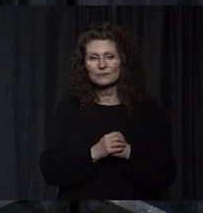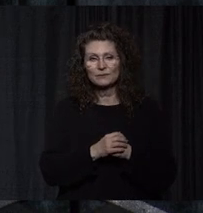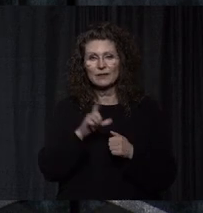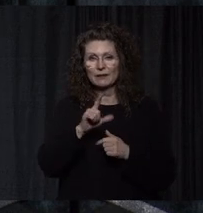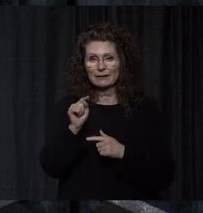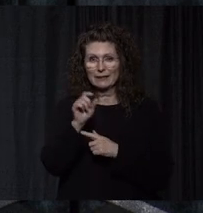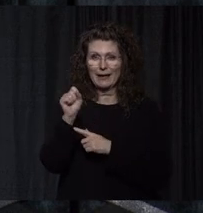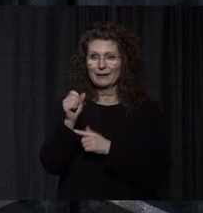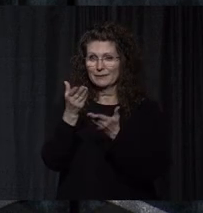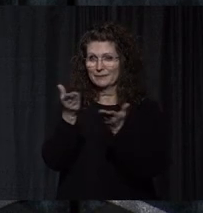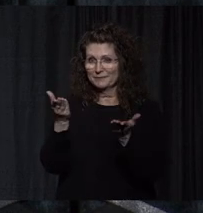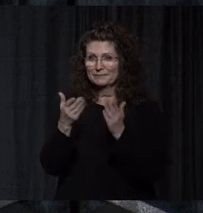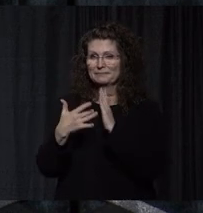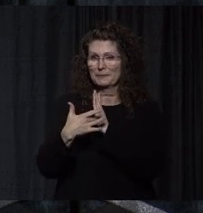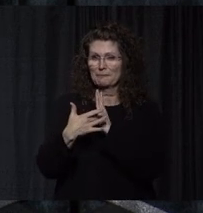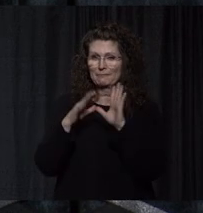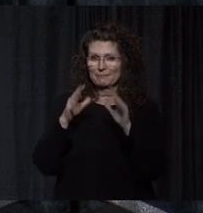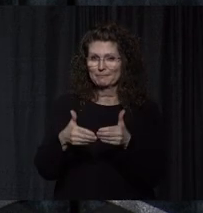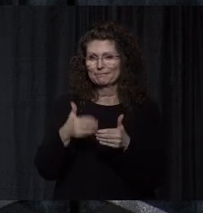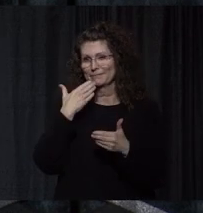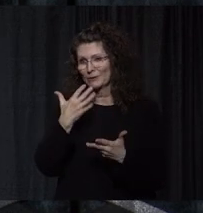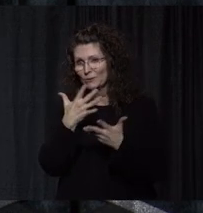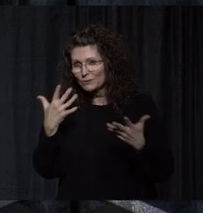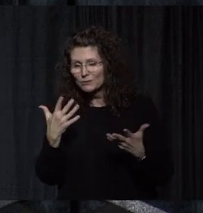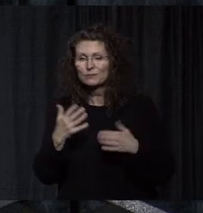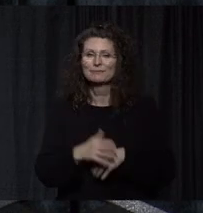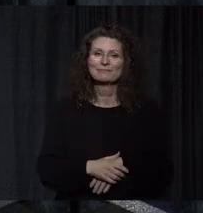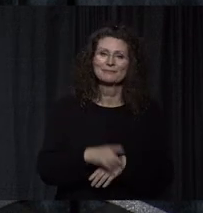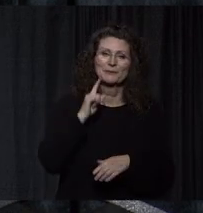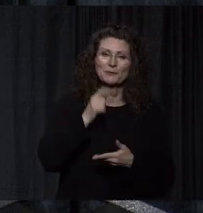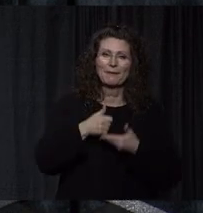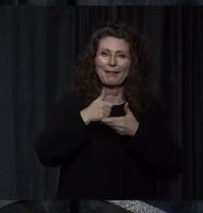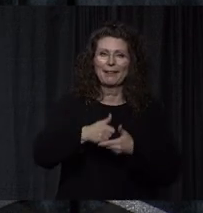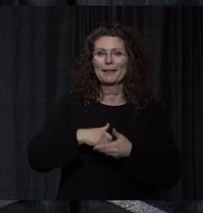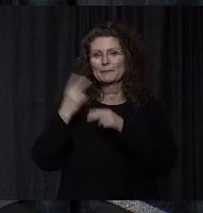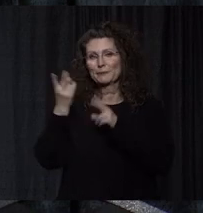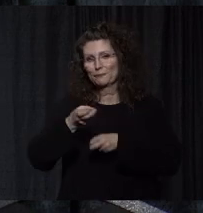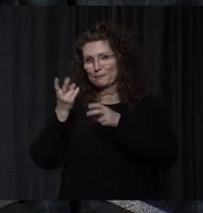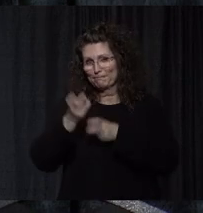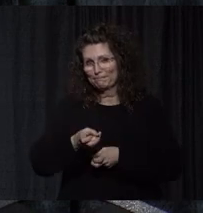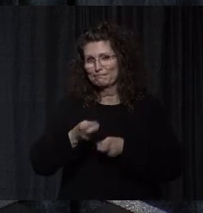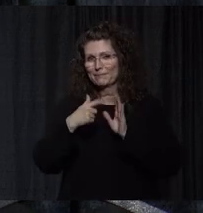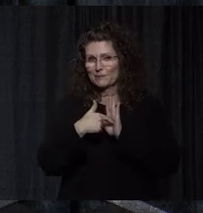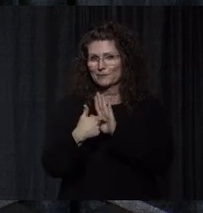LTS team for helping stream and record the event tonight.